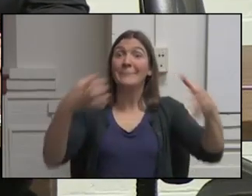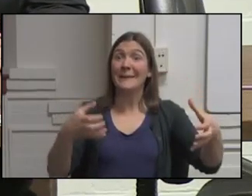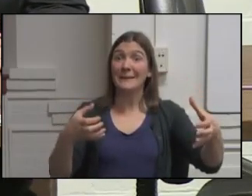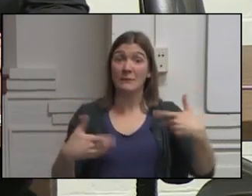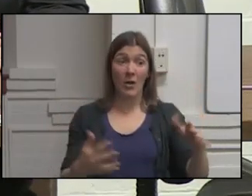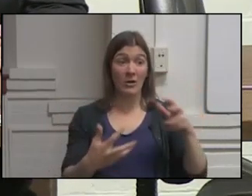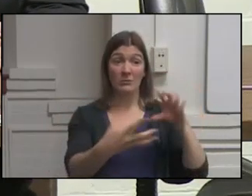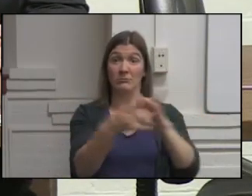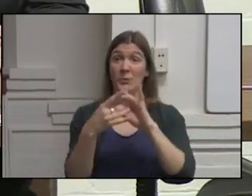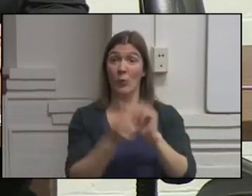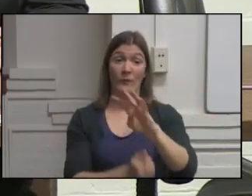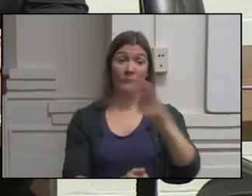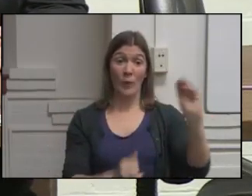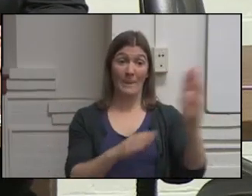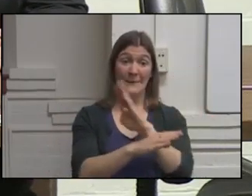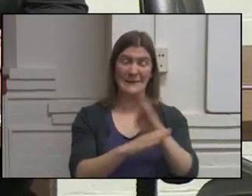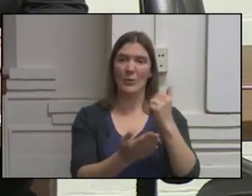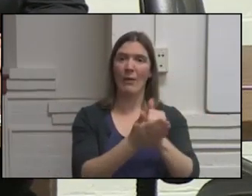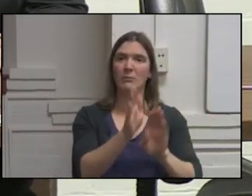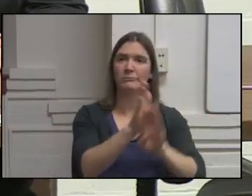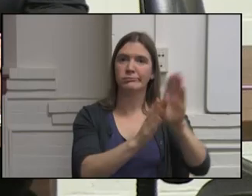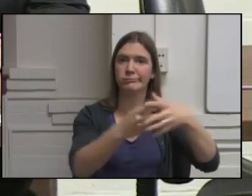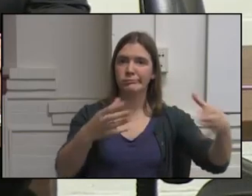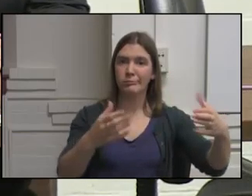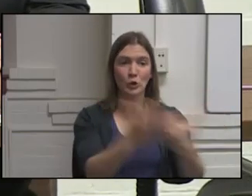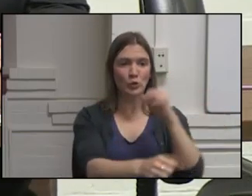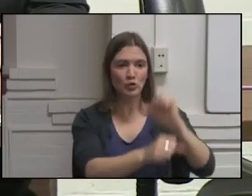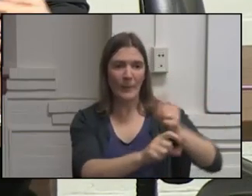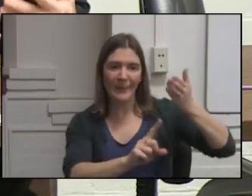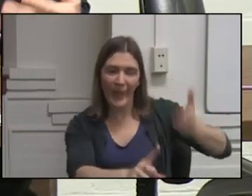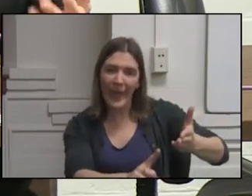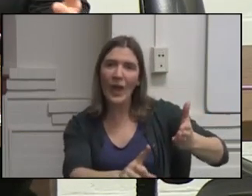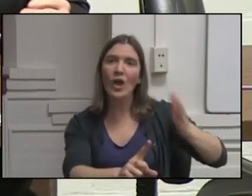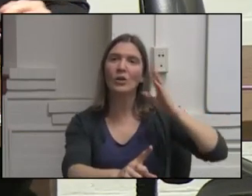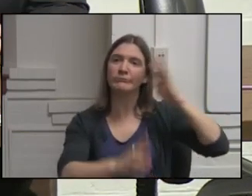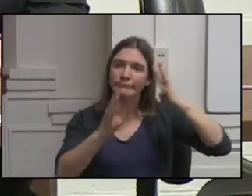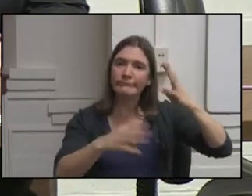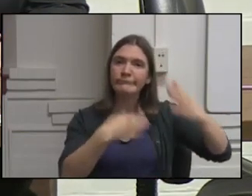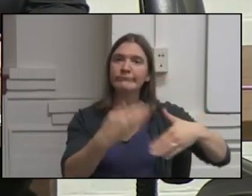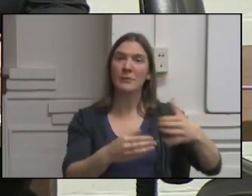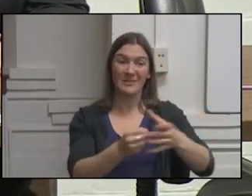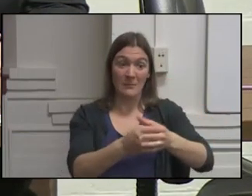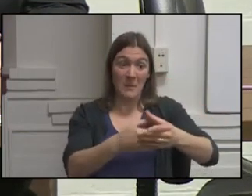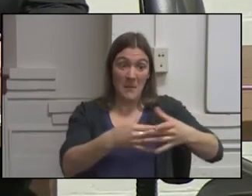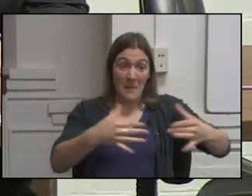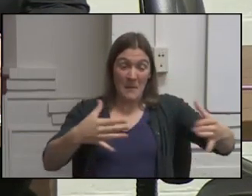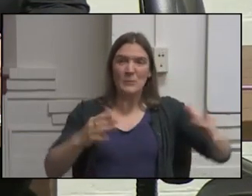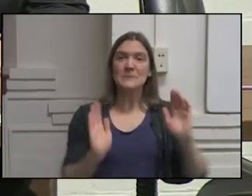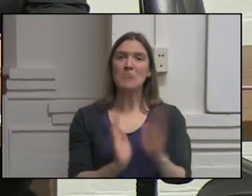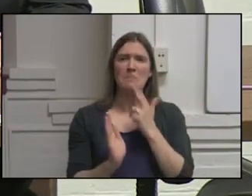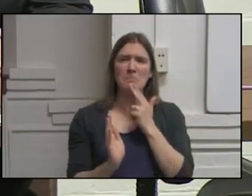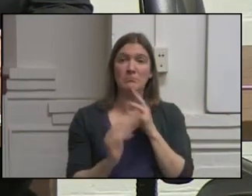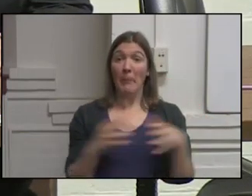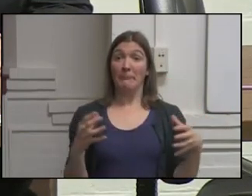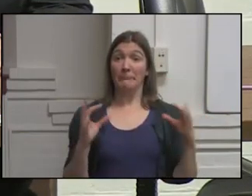40 businesses, have created many wonderful new jobs due to the growth of these small